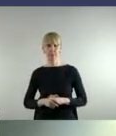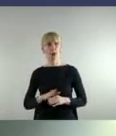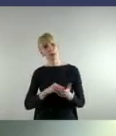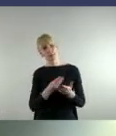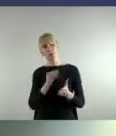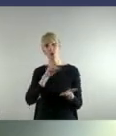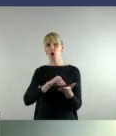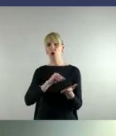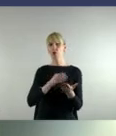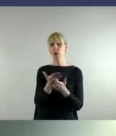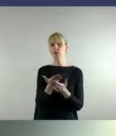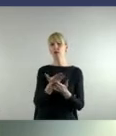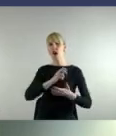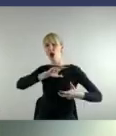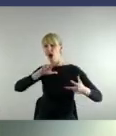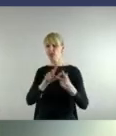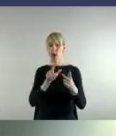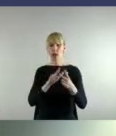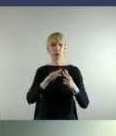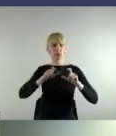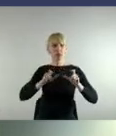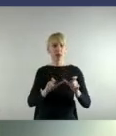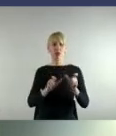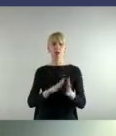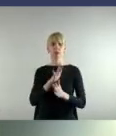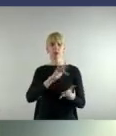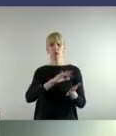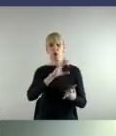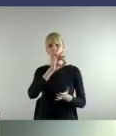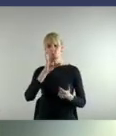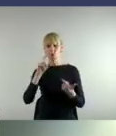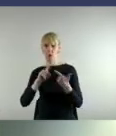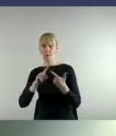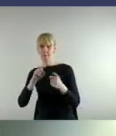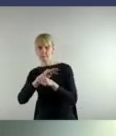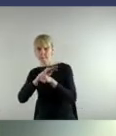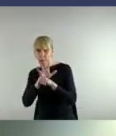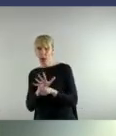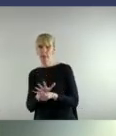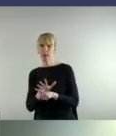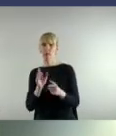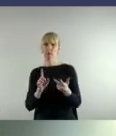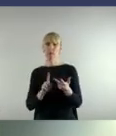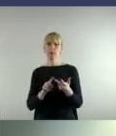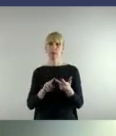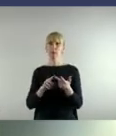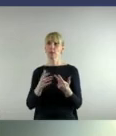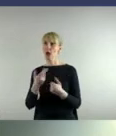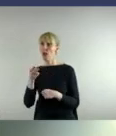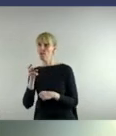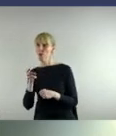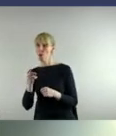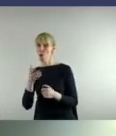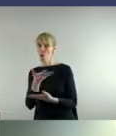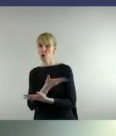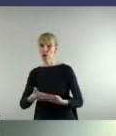in 2011 and the pandemic and the Gjerdrum landslides, if you're familiar with them, they've